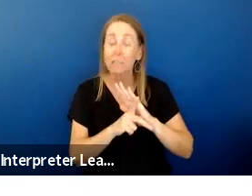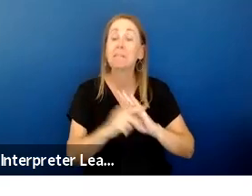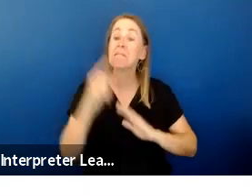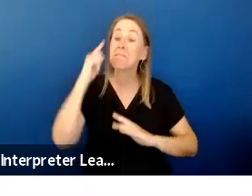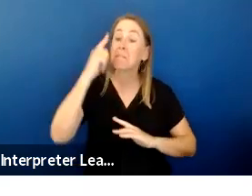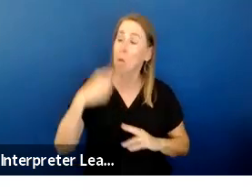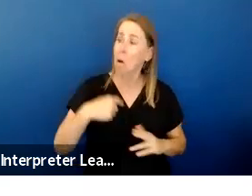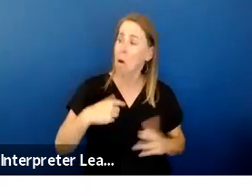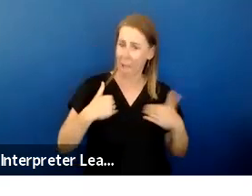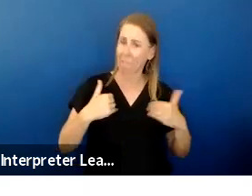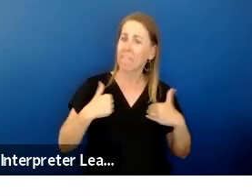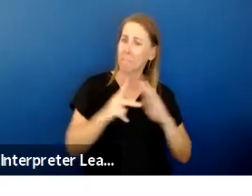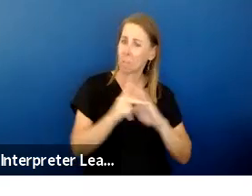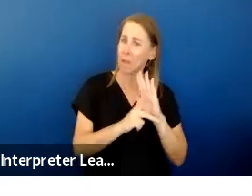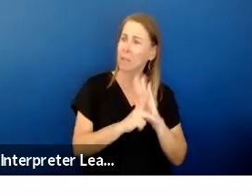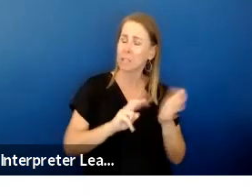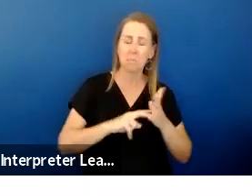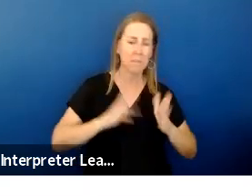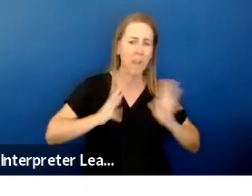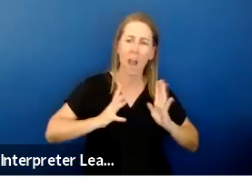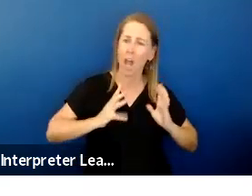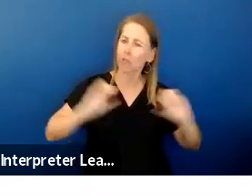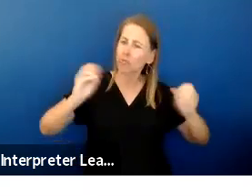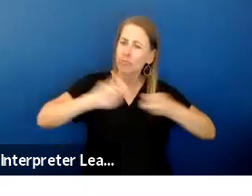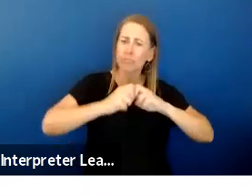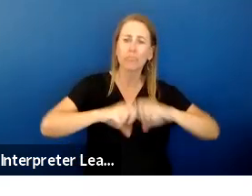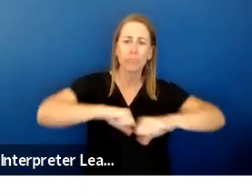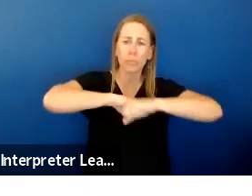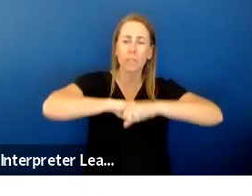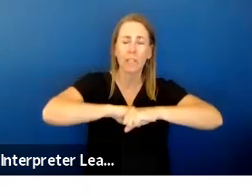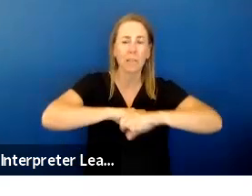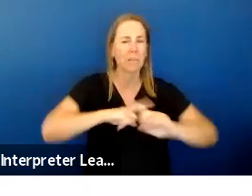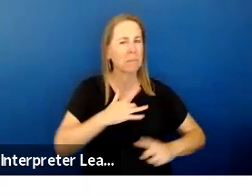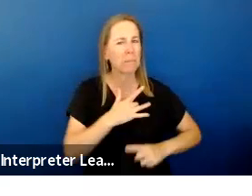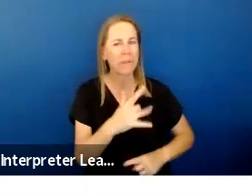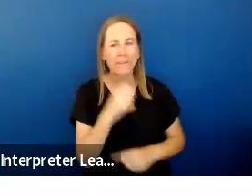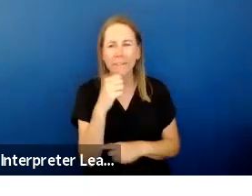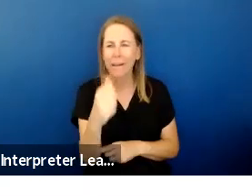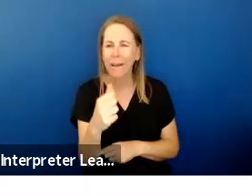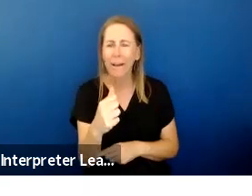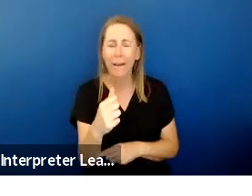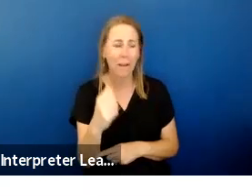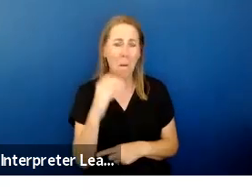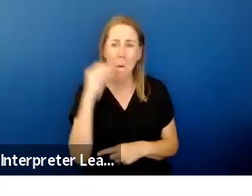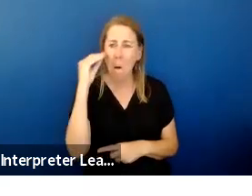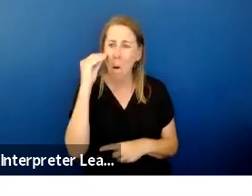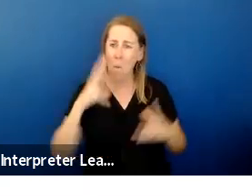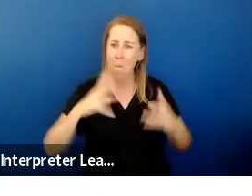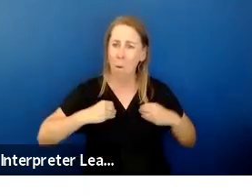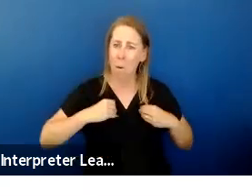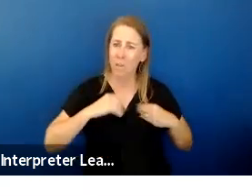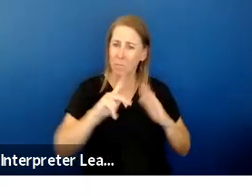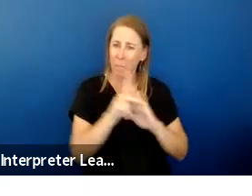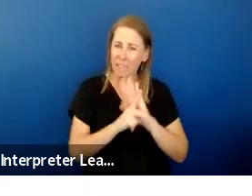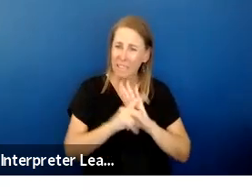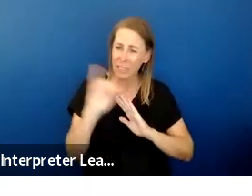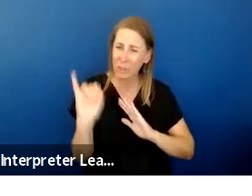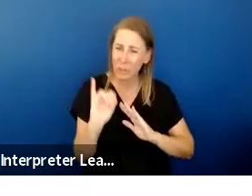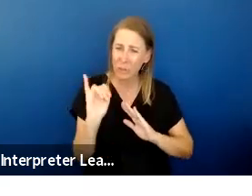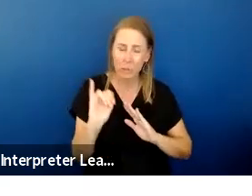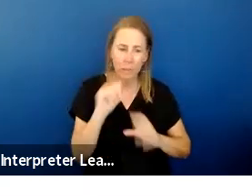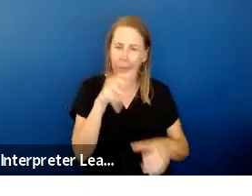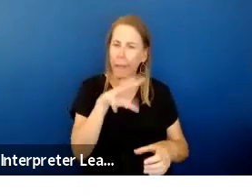renters insurance policy that they're protected from flooding. However, generally homeowners policies don't cover flood damage. The best